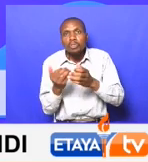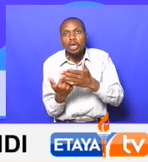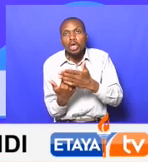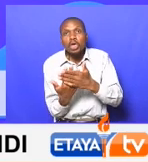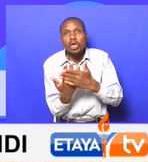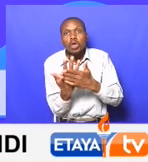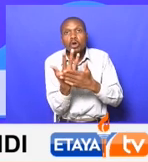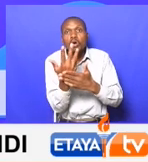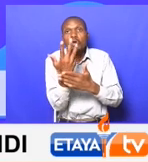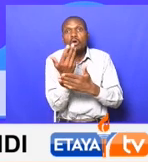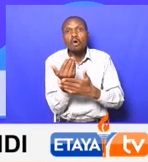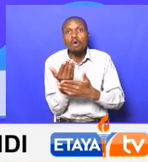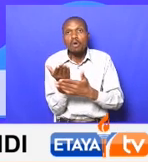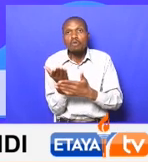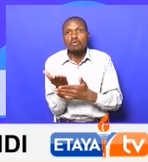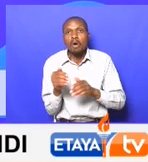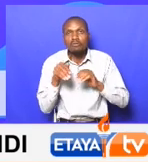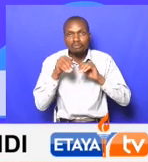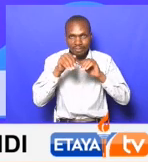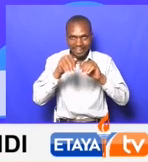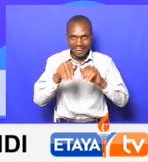koro asensemo yobulimi.